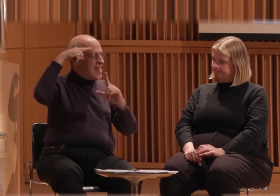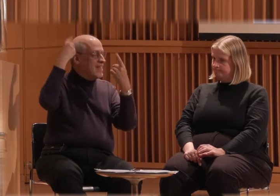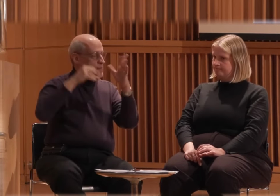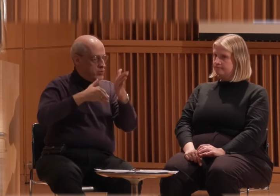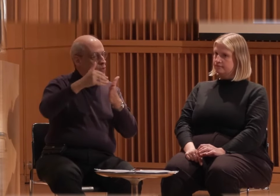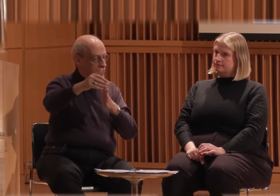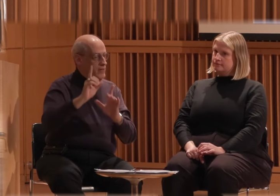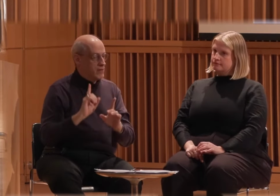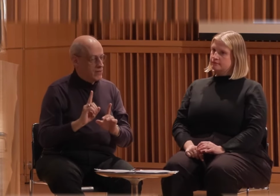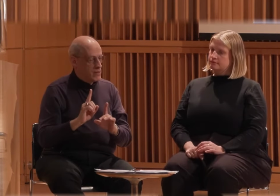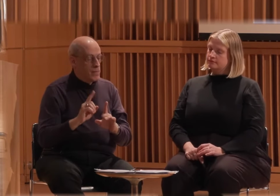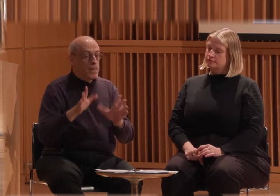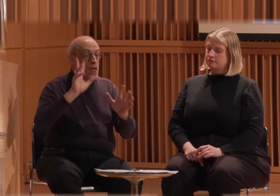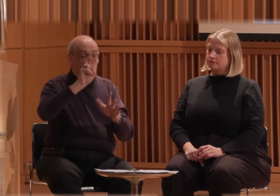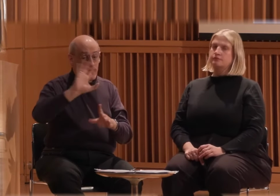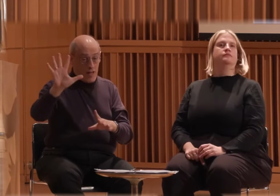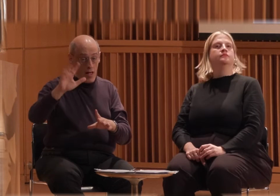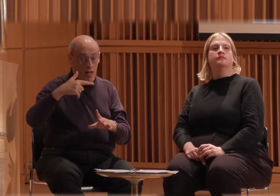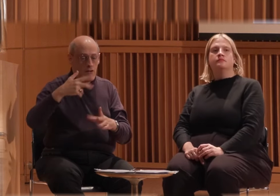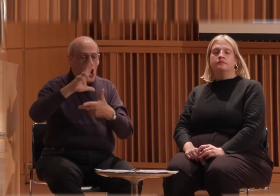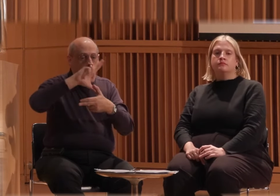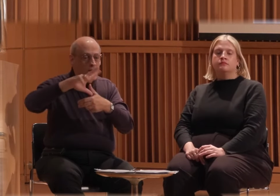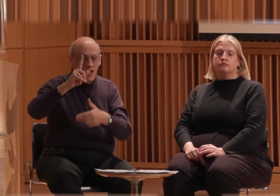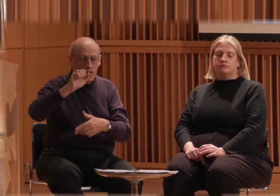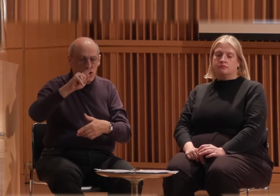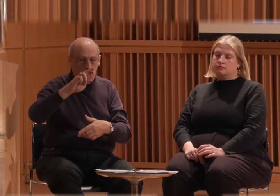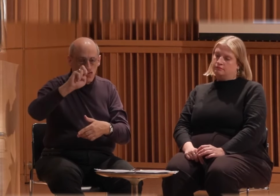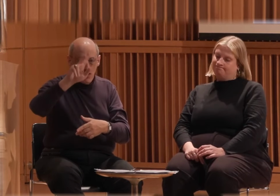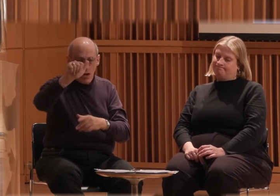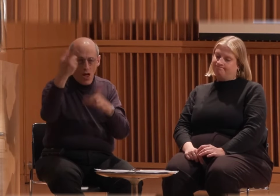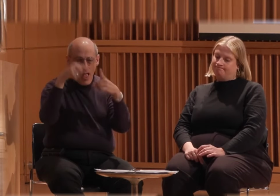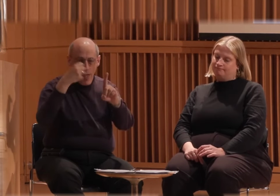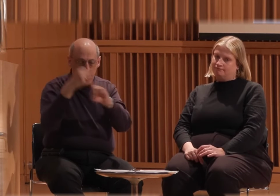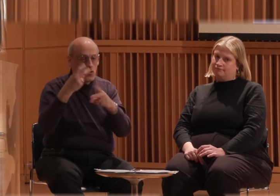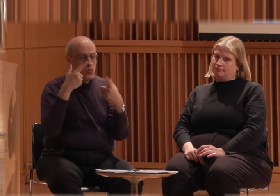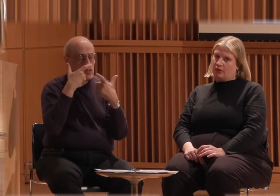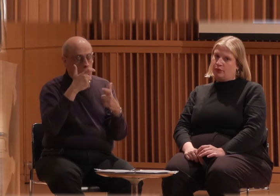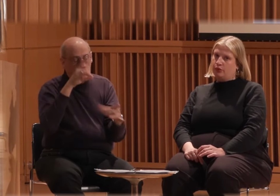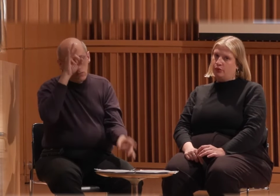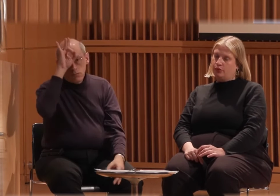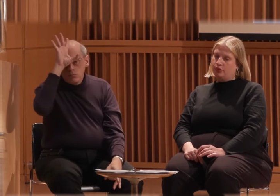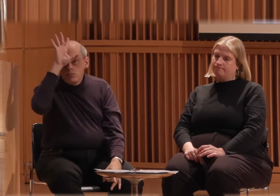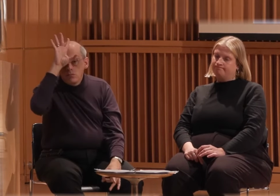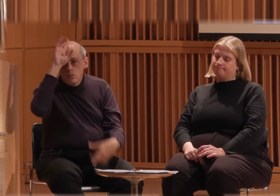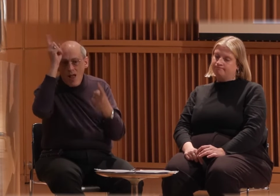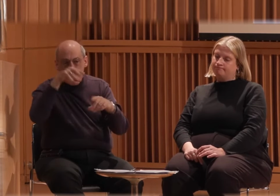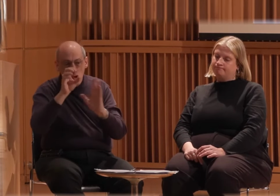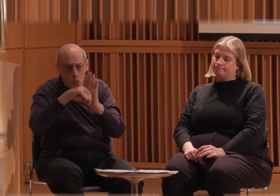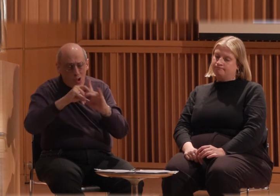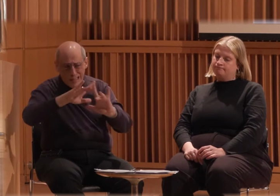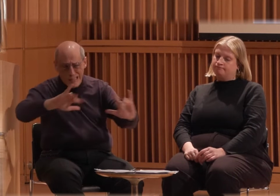So in 2005, when Hurricane Katrina happened and we all watched in horror, I remember saying to